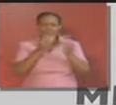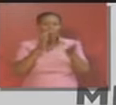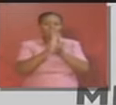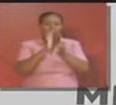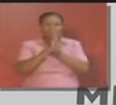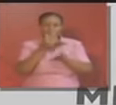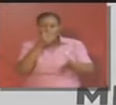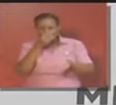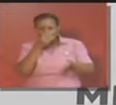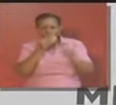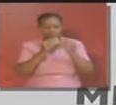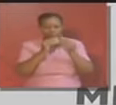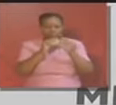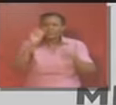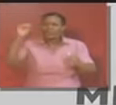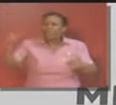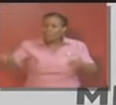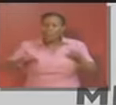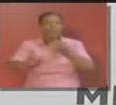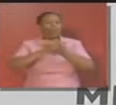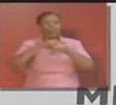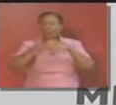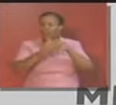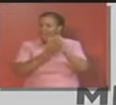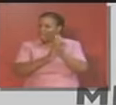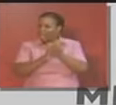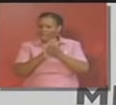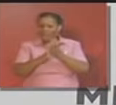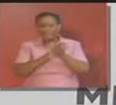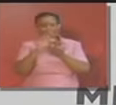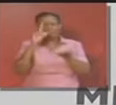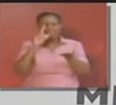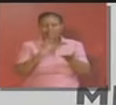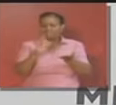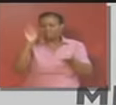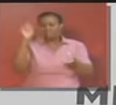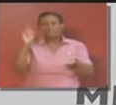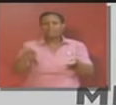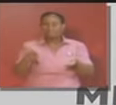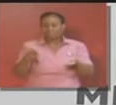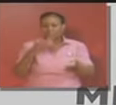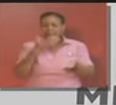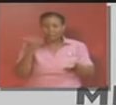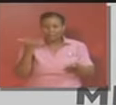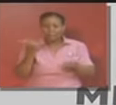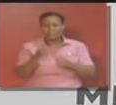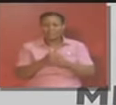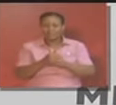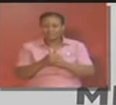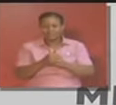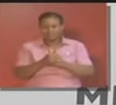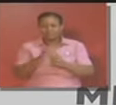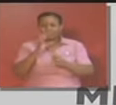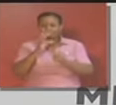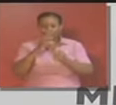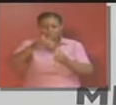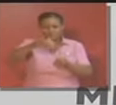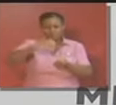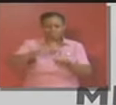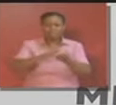with hand sanitizer, or even better, washing your hands. Avoid touching your face. We're trying to prevent